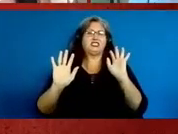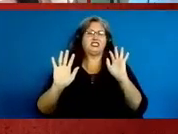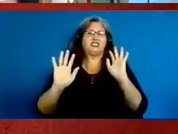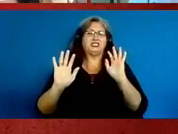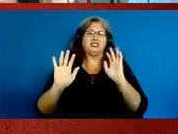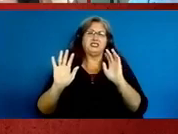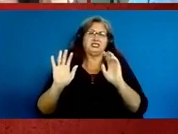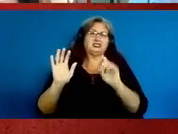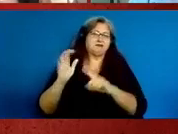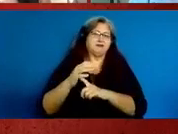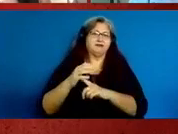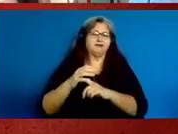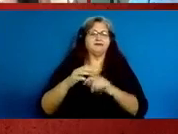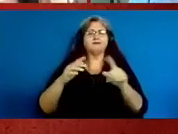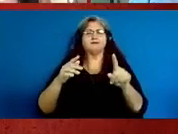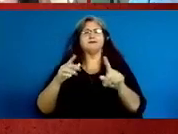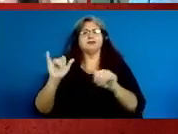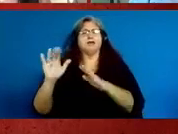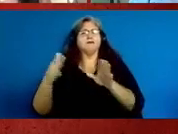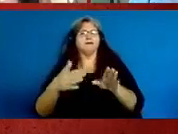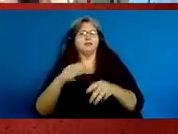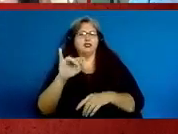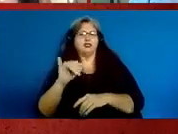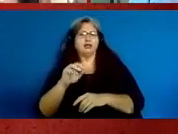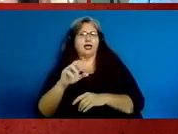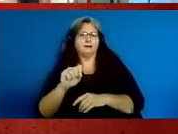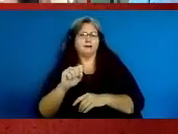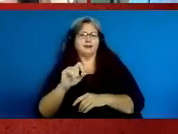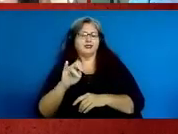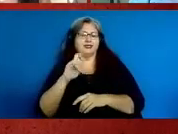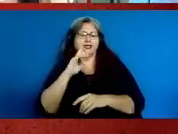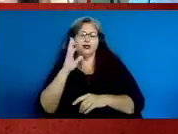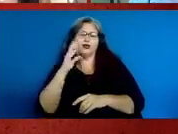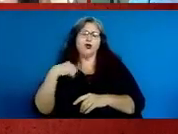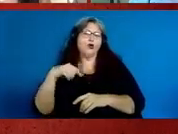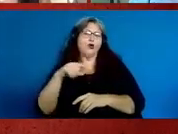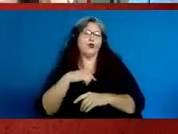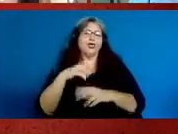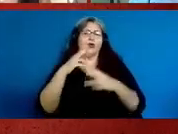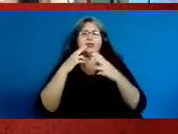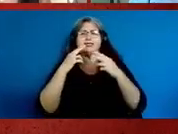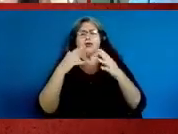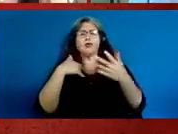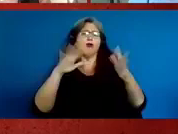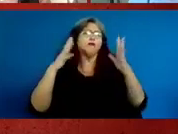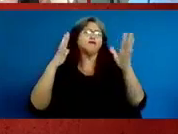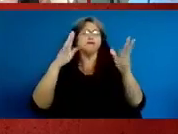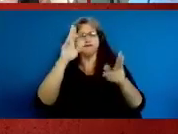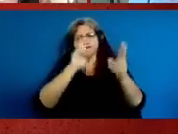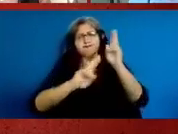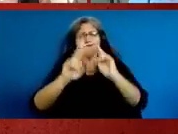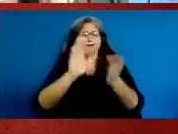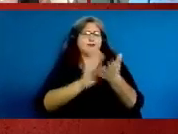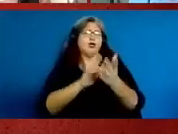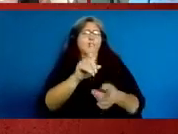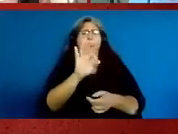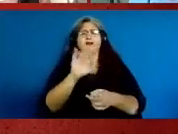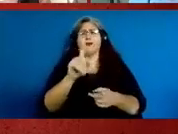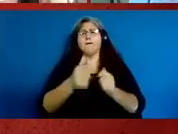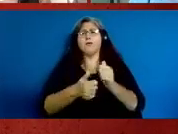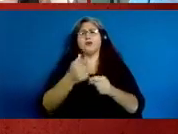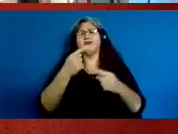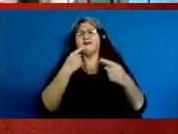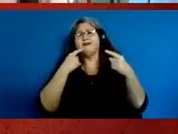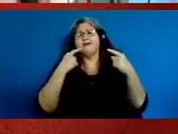it. I want to talk to James. James, you know, we were like singing your praises. You are one of the most prolific Chinese